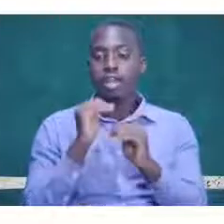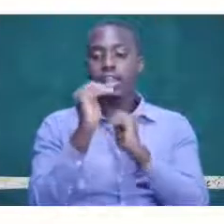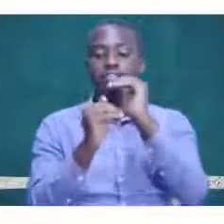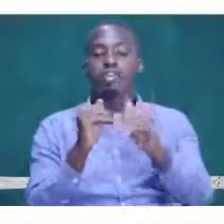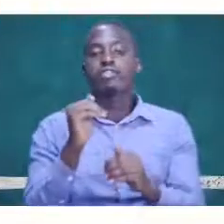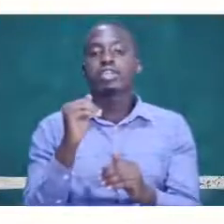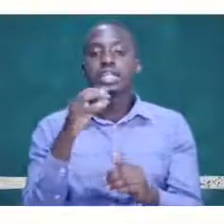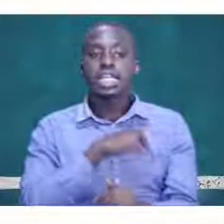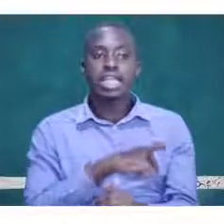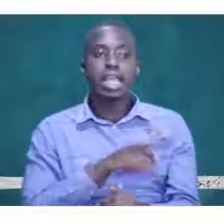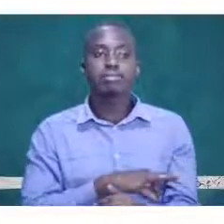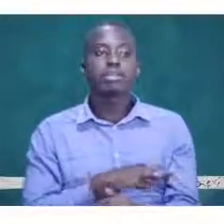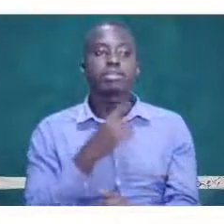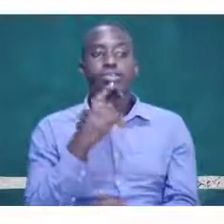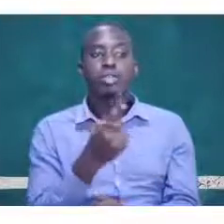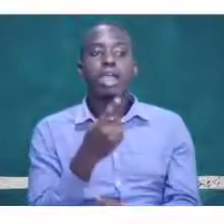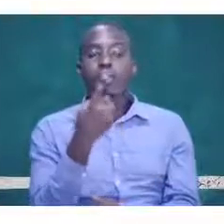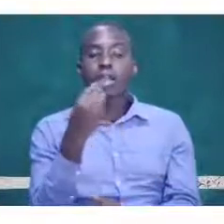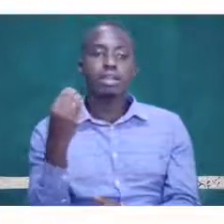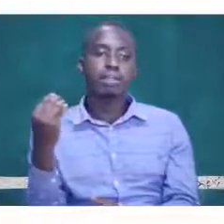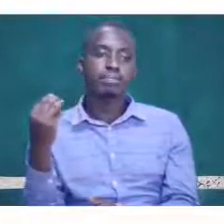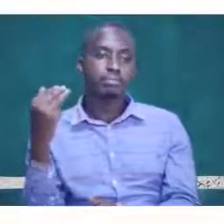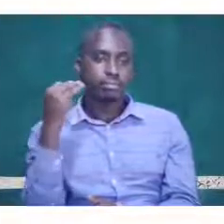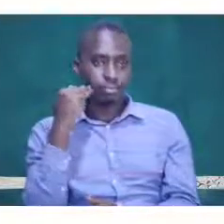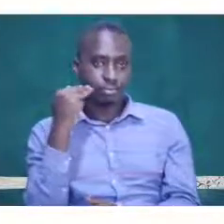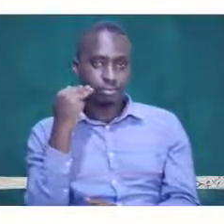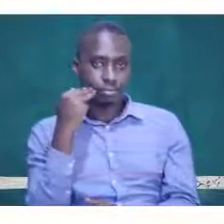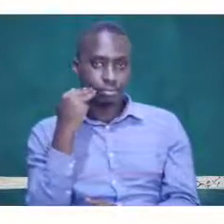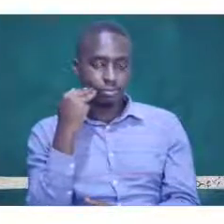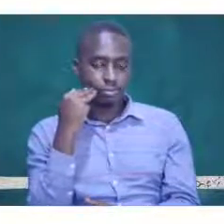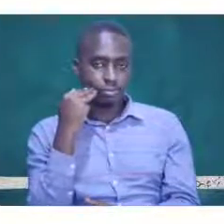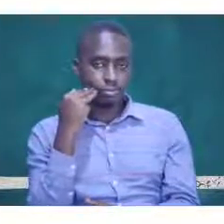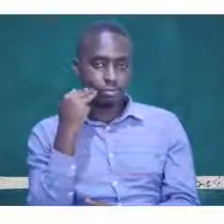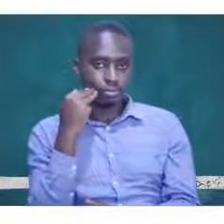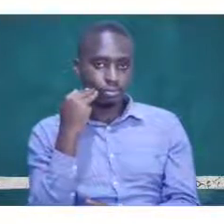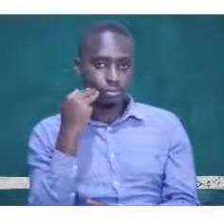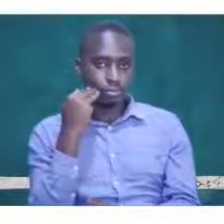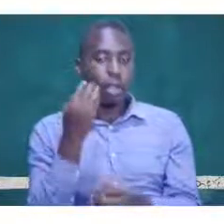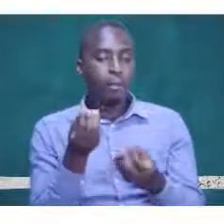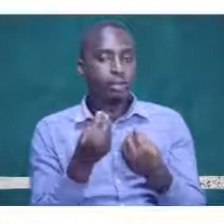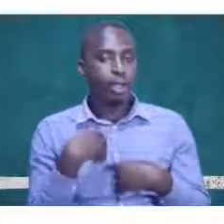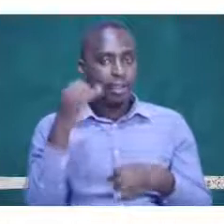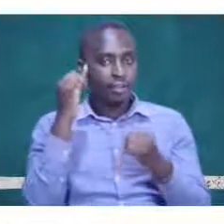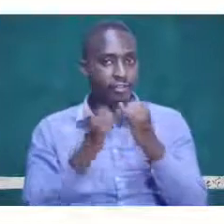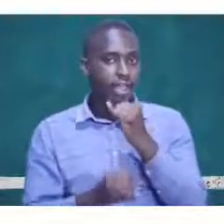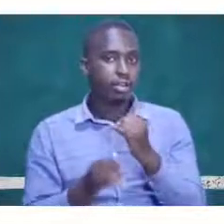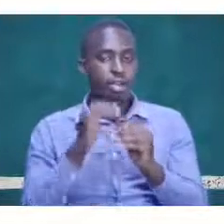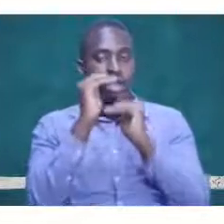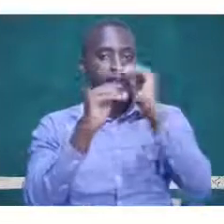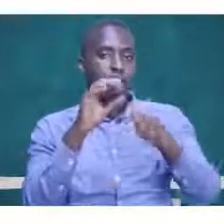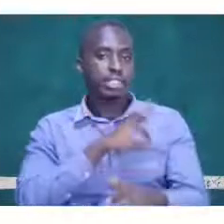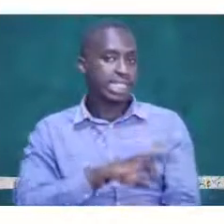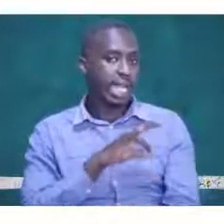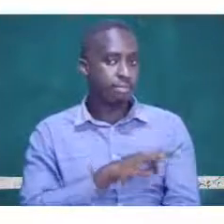is 100 million. Even we are given the final level of income. We are given final level of